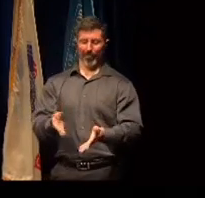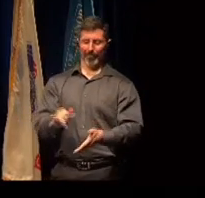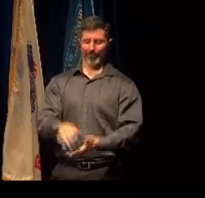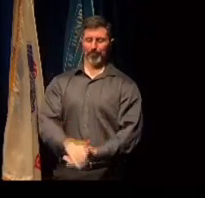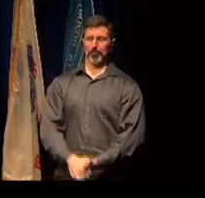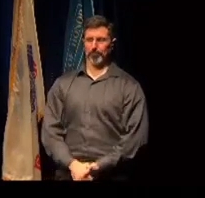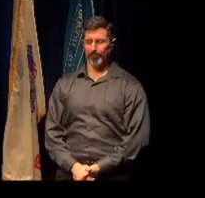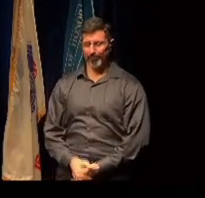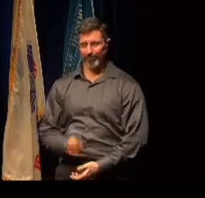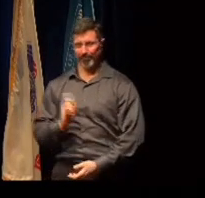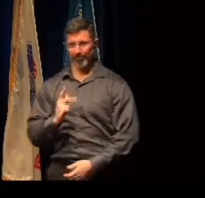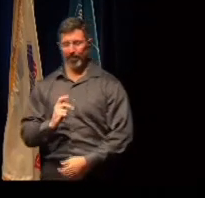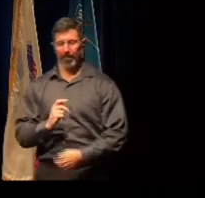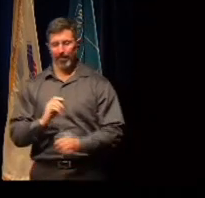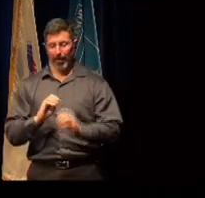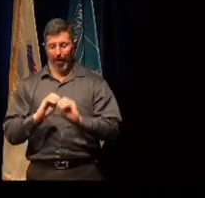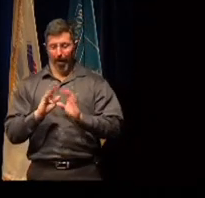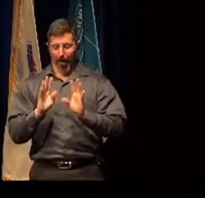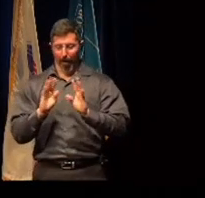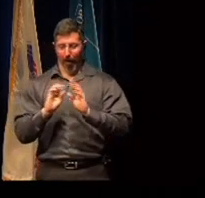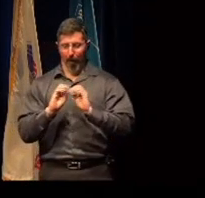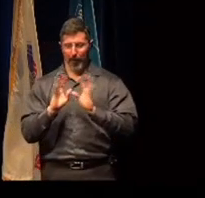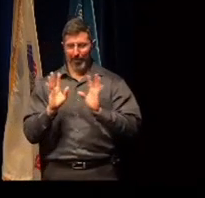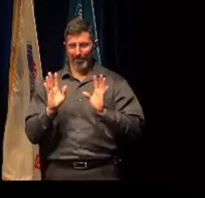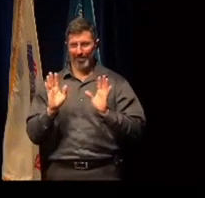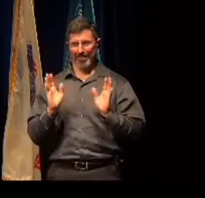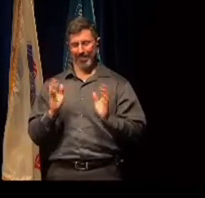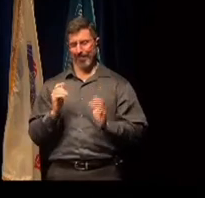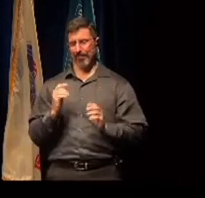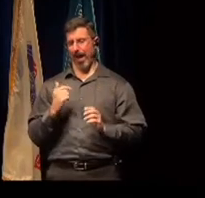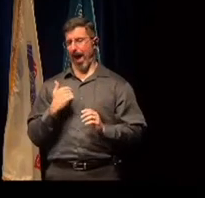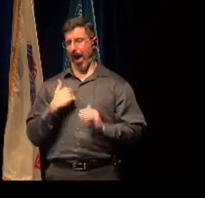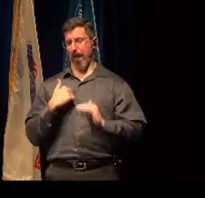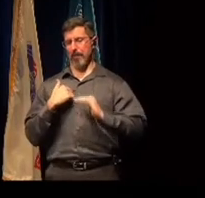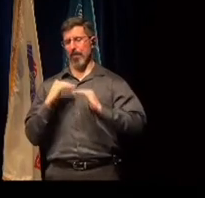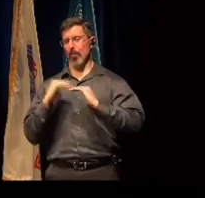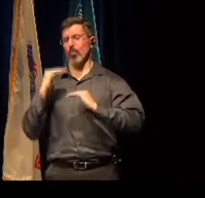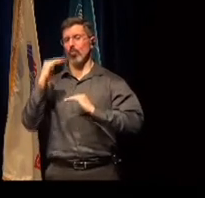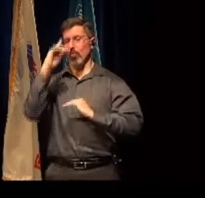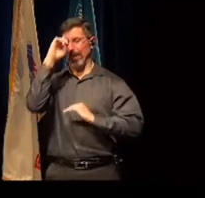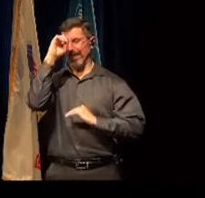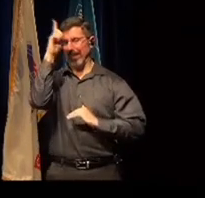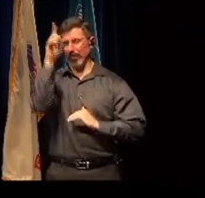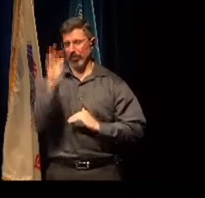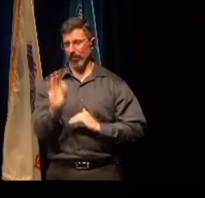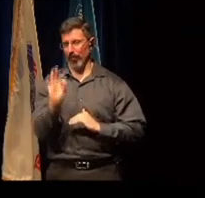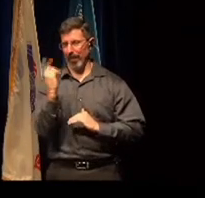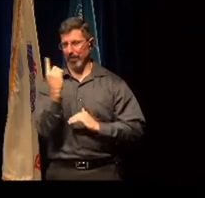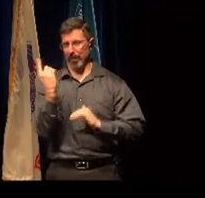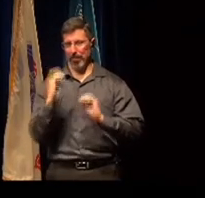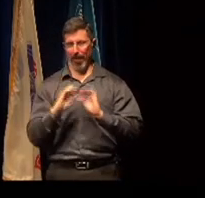okay. It's too obvious for people like me. I'm too intelligent to find the obvious.